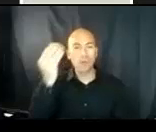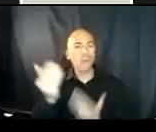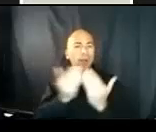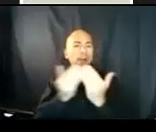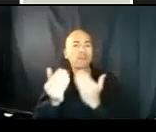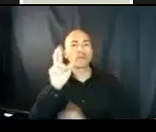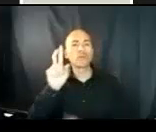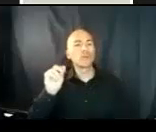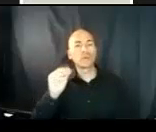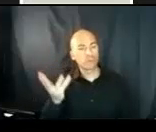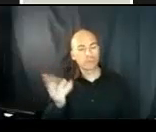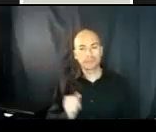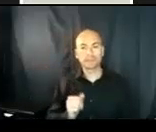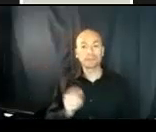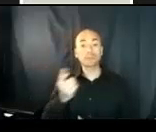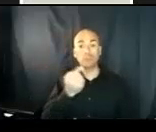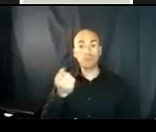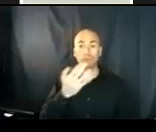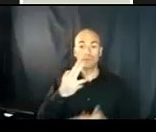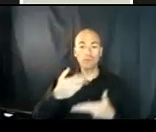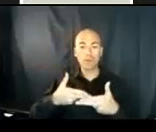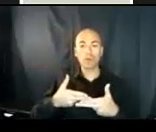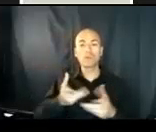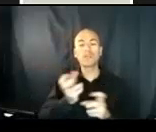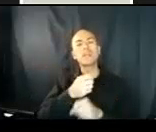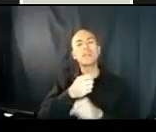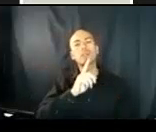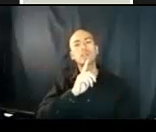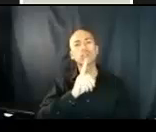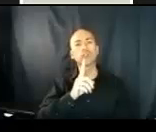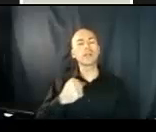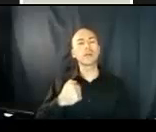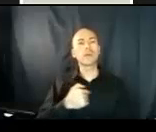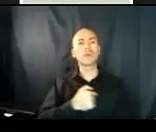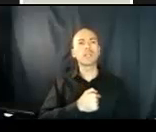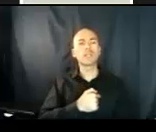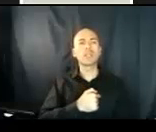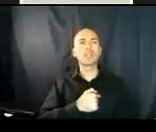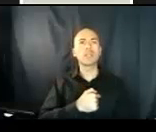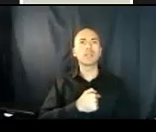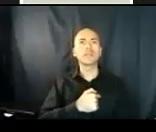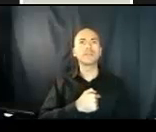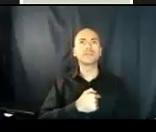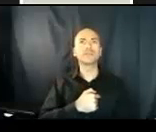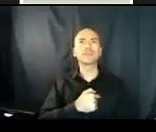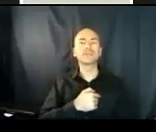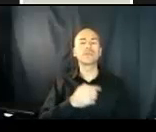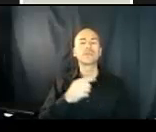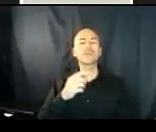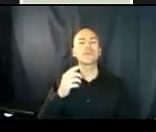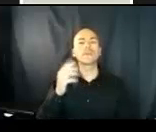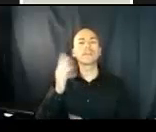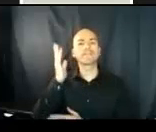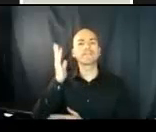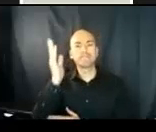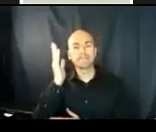that we provide is we need to make sure that we are providing enough instructions and directions